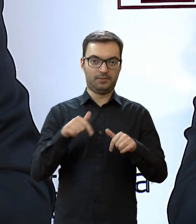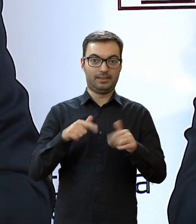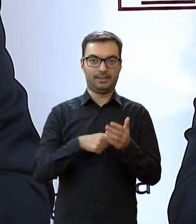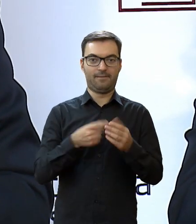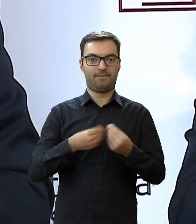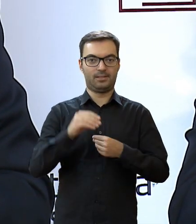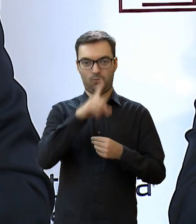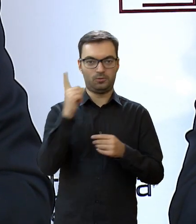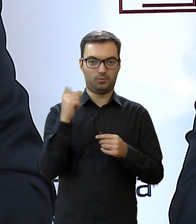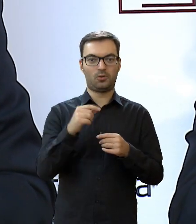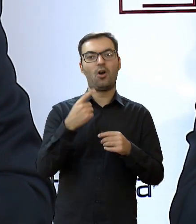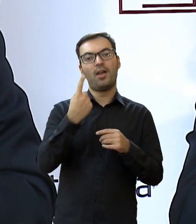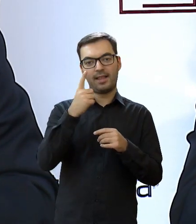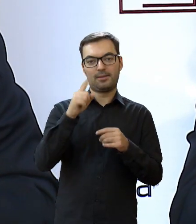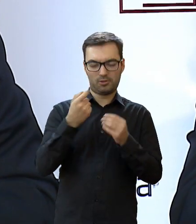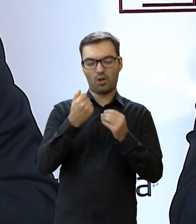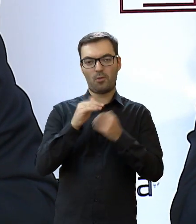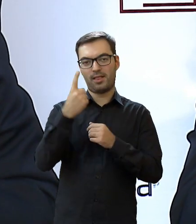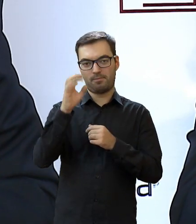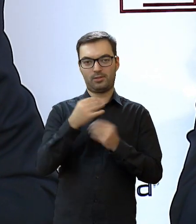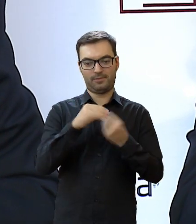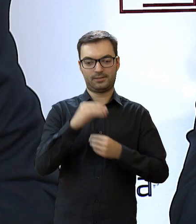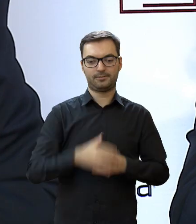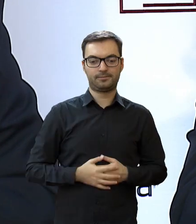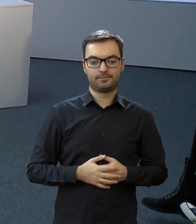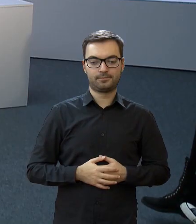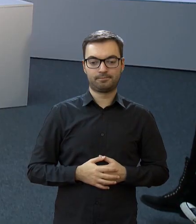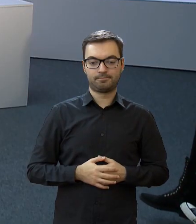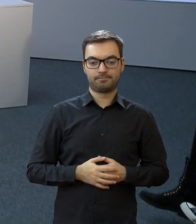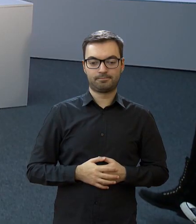Thank you. Let's move on to the...